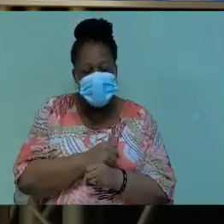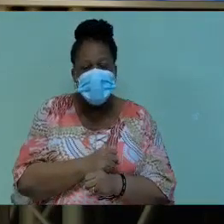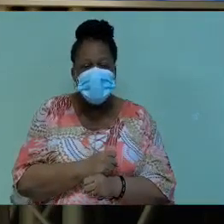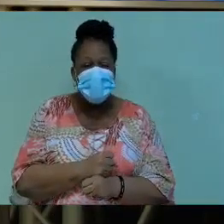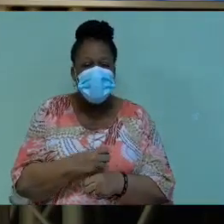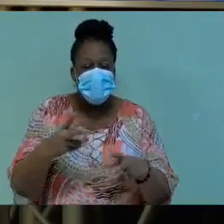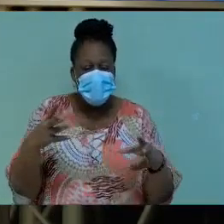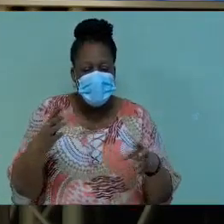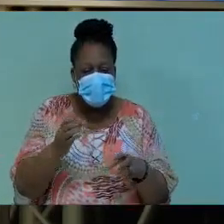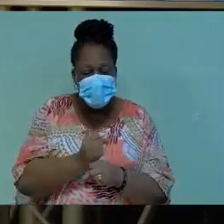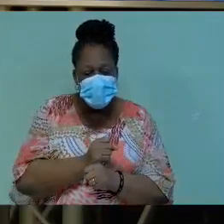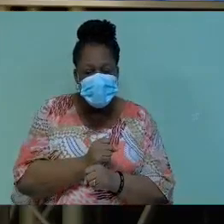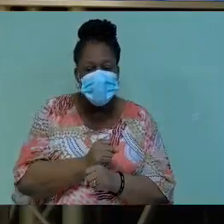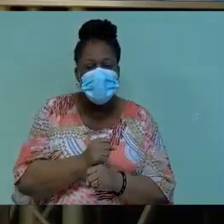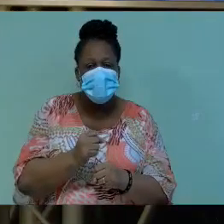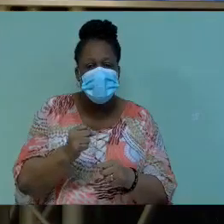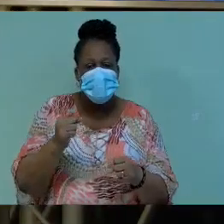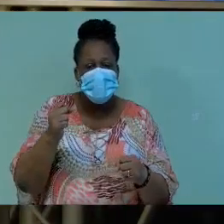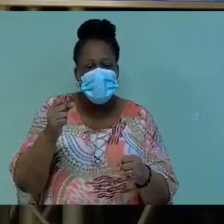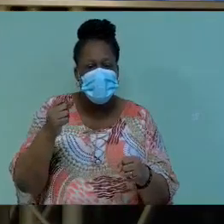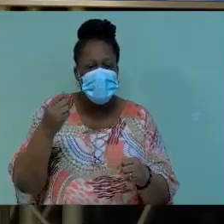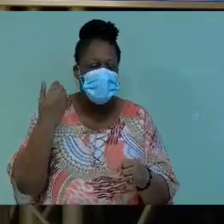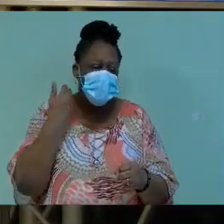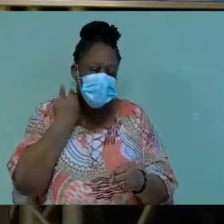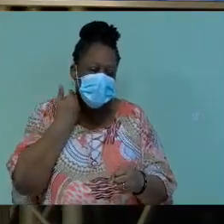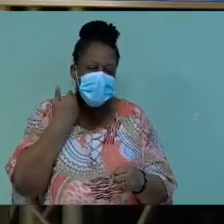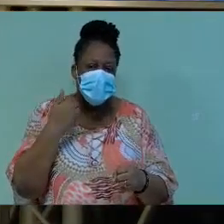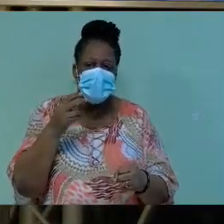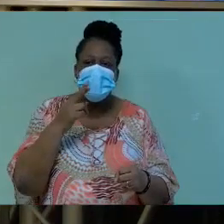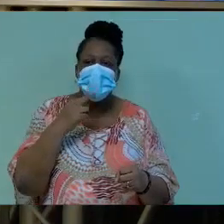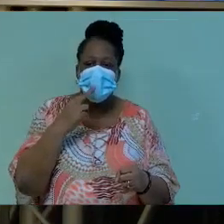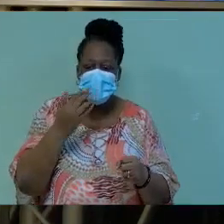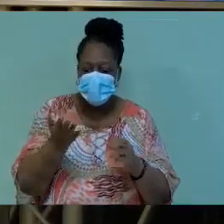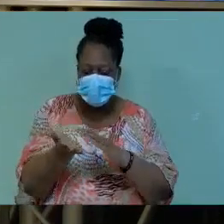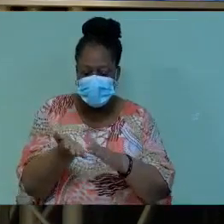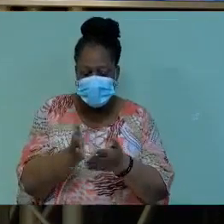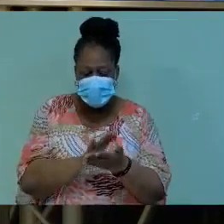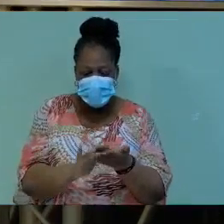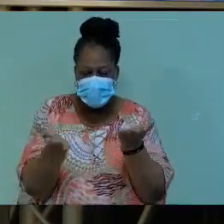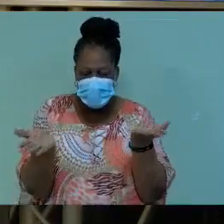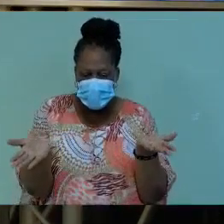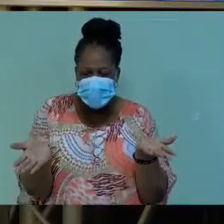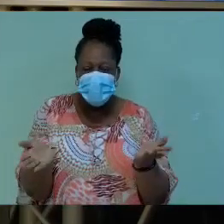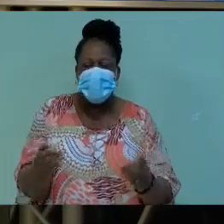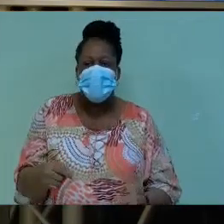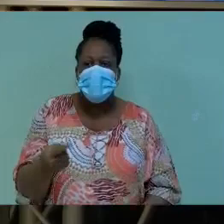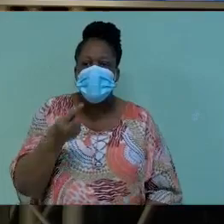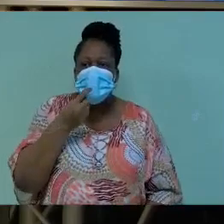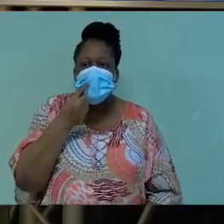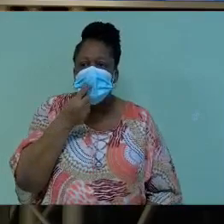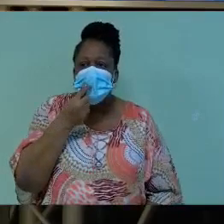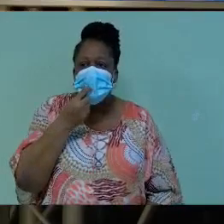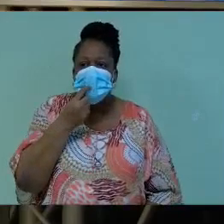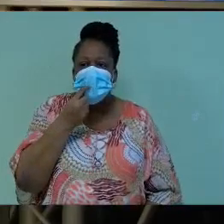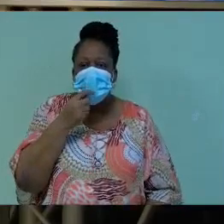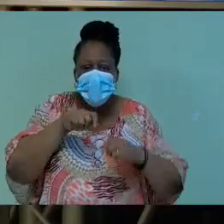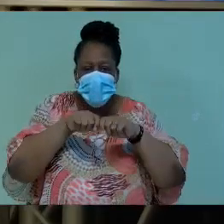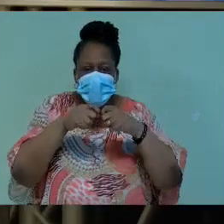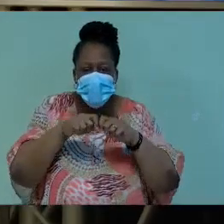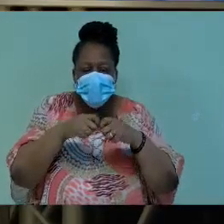might present with conjunctivitis, redness of the palms, red lips, cracked lips, And those are the main symptoms associated